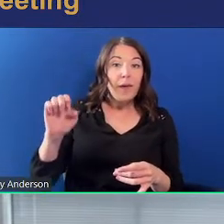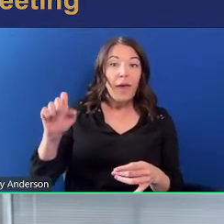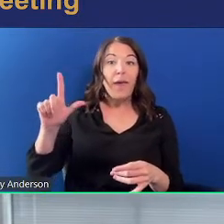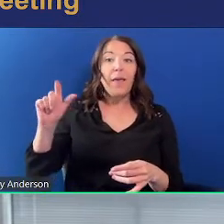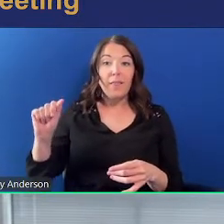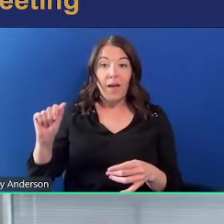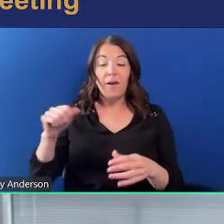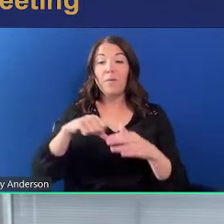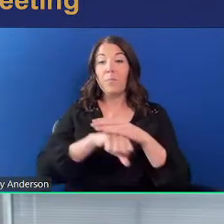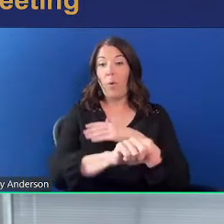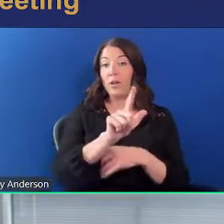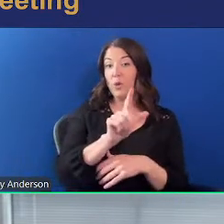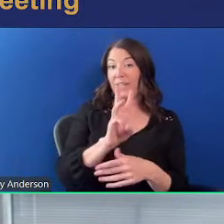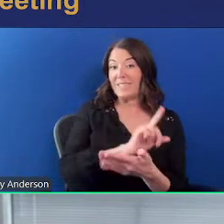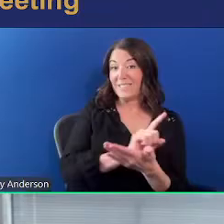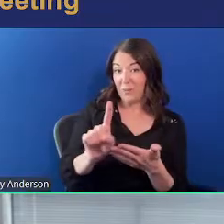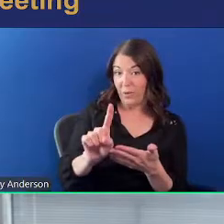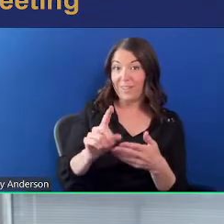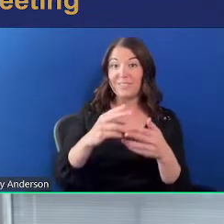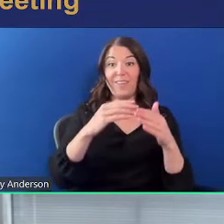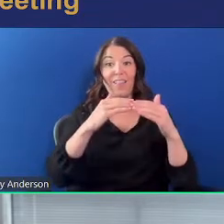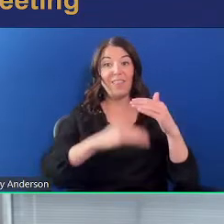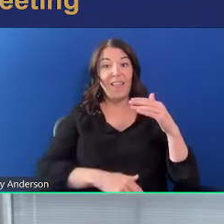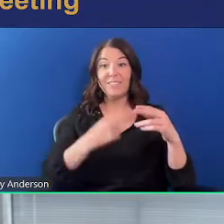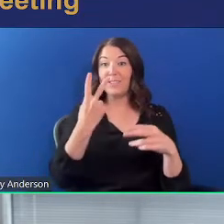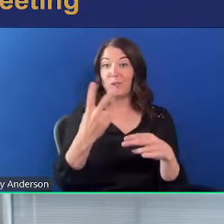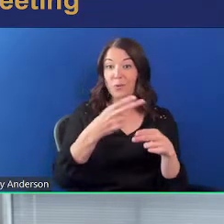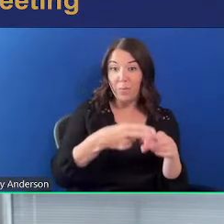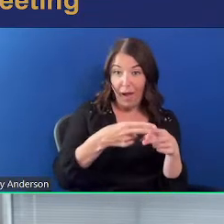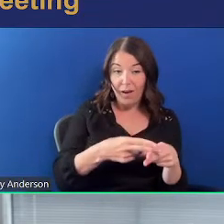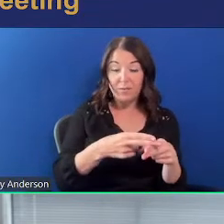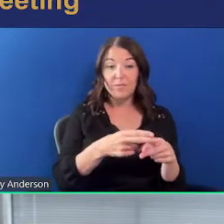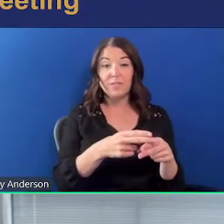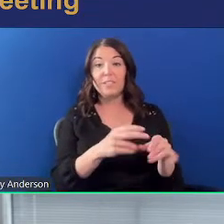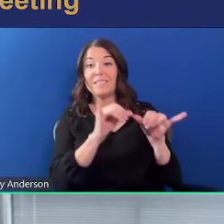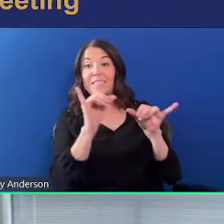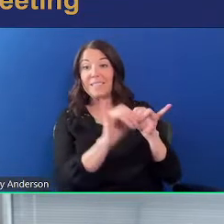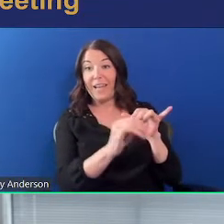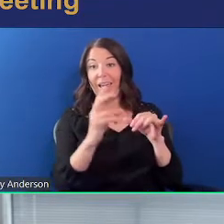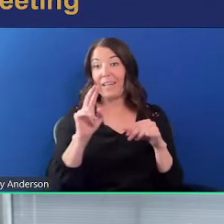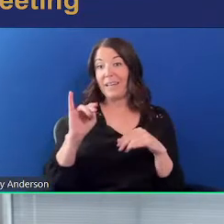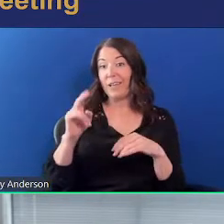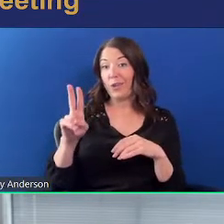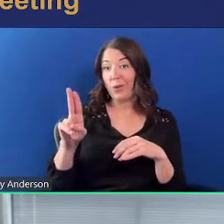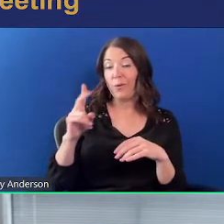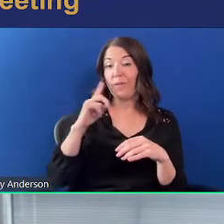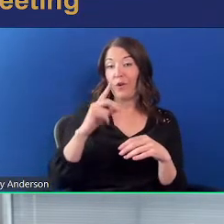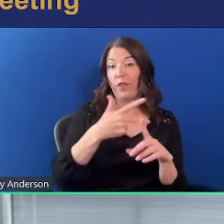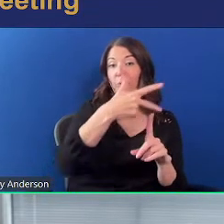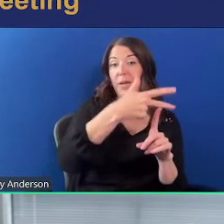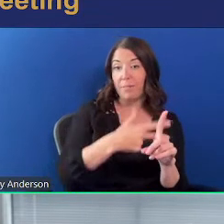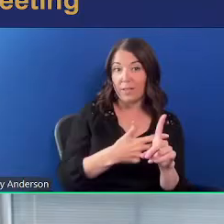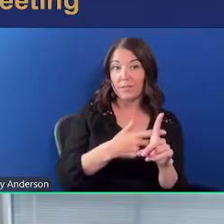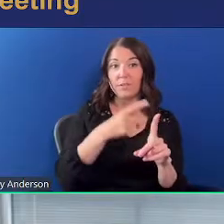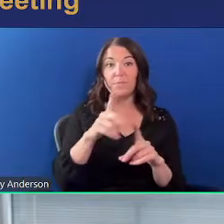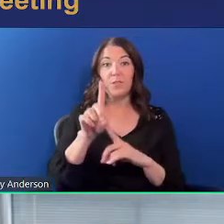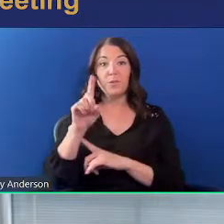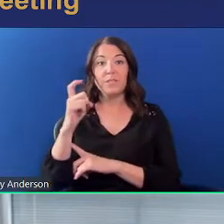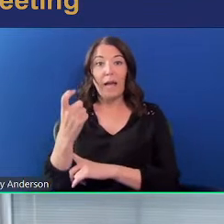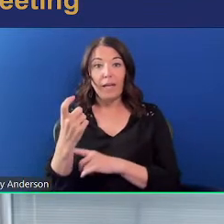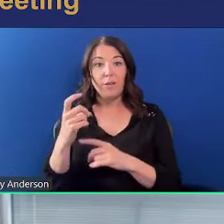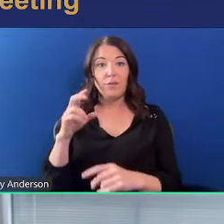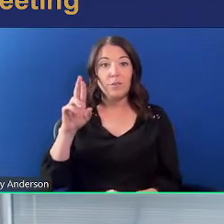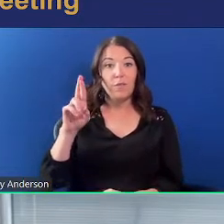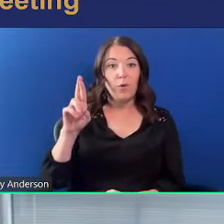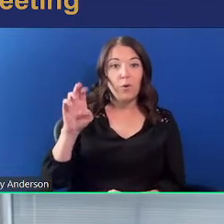than 2 pounds, and she spent 3 months in the NICU. She was diagnosed with retinopathy of